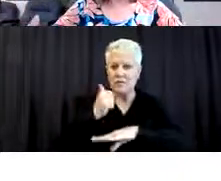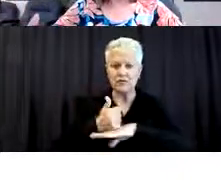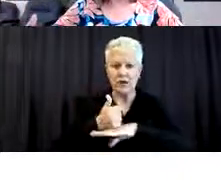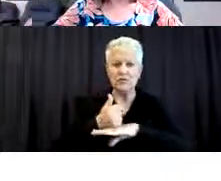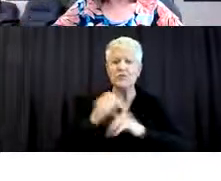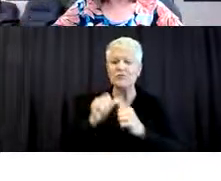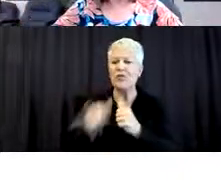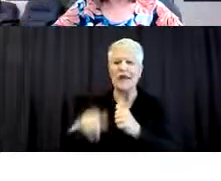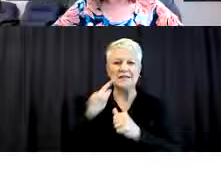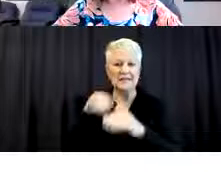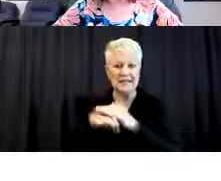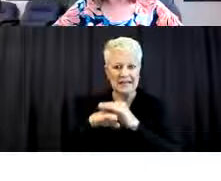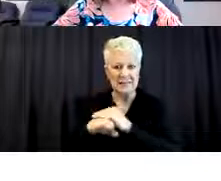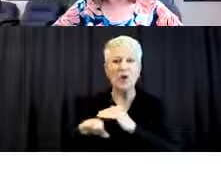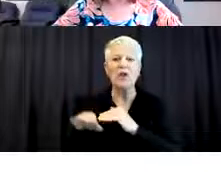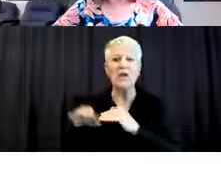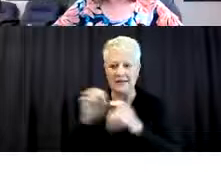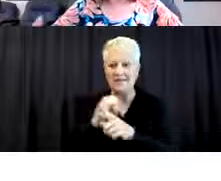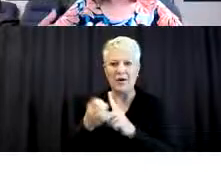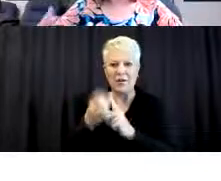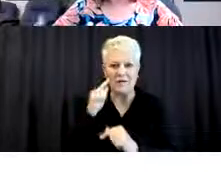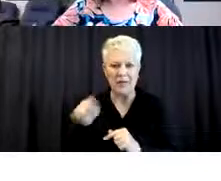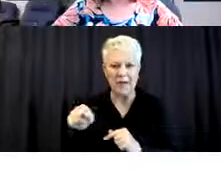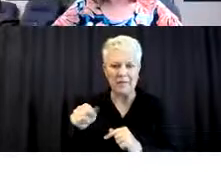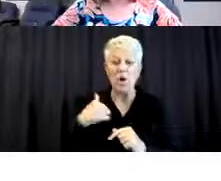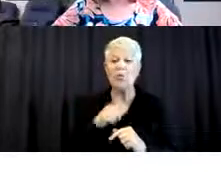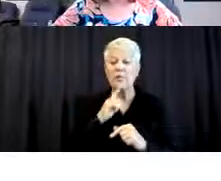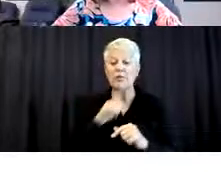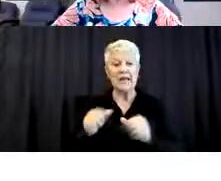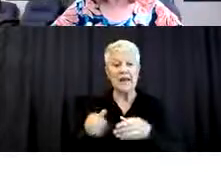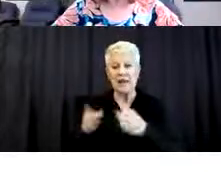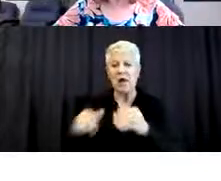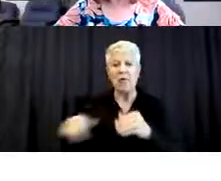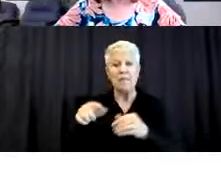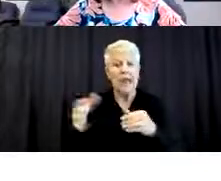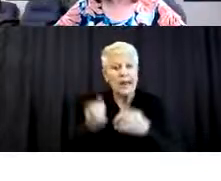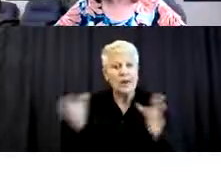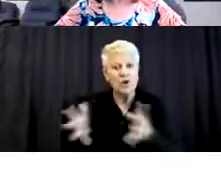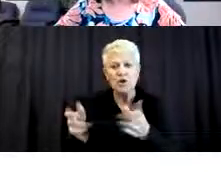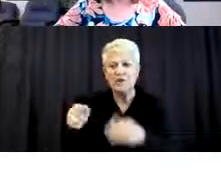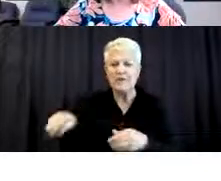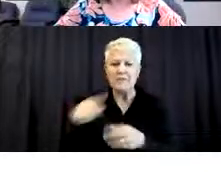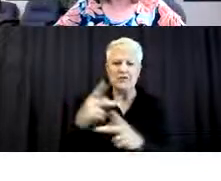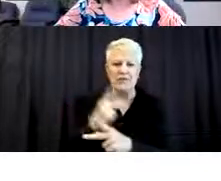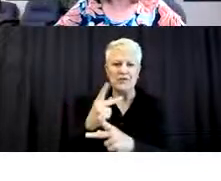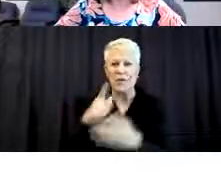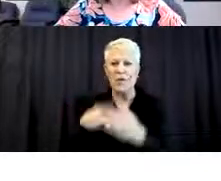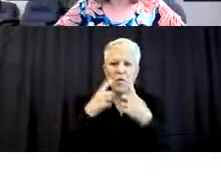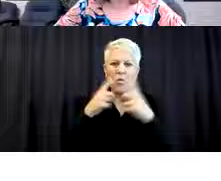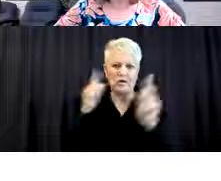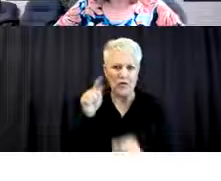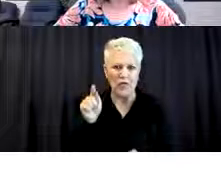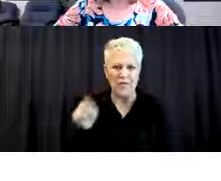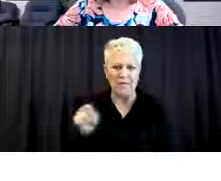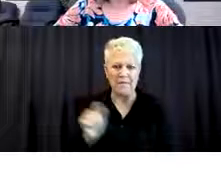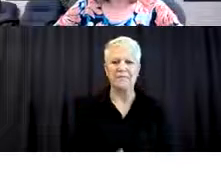that it is an accessible environment for them, we can really allow them and encourage them to figure out what works for them.